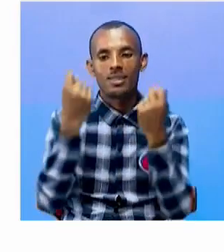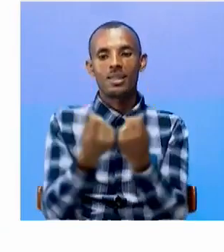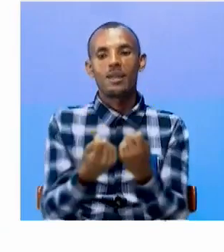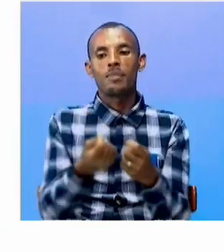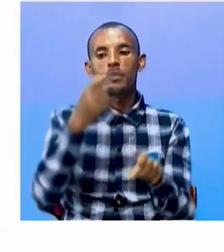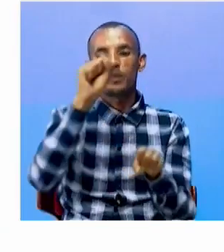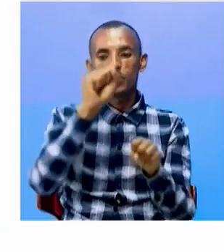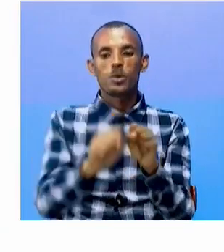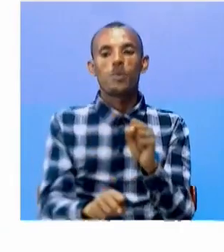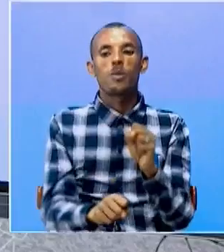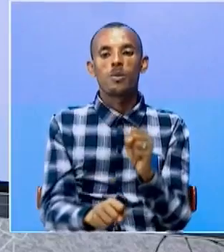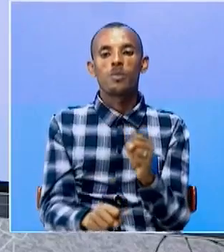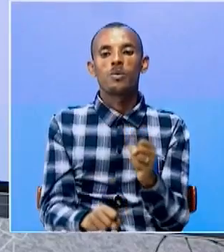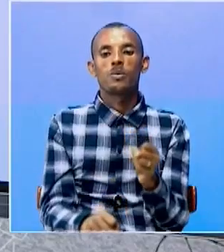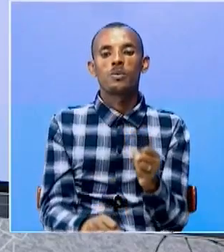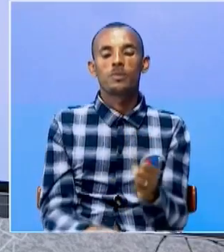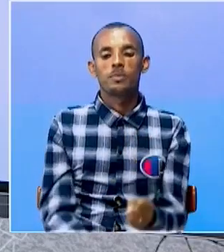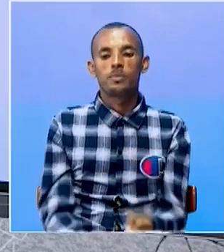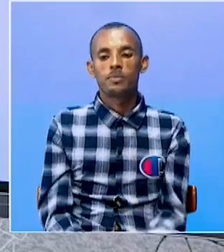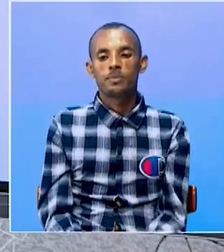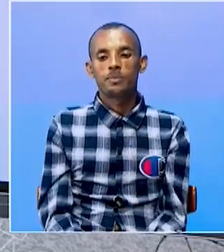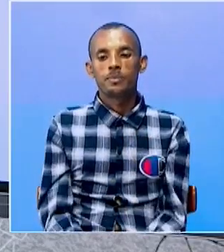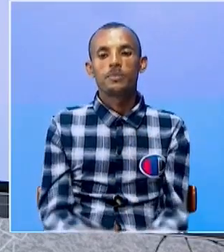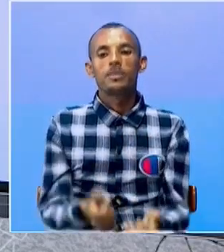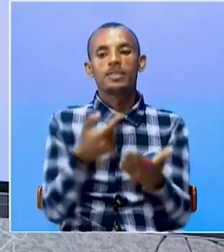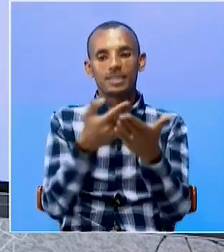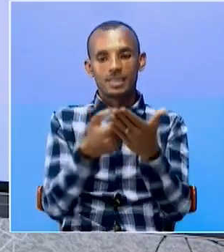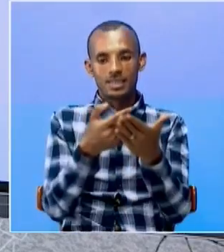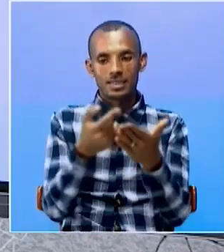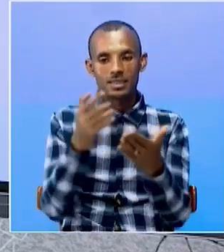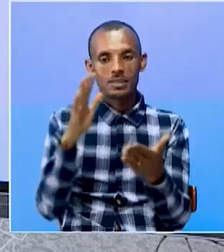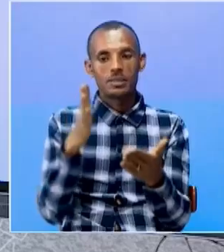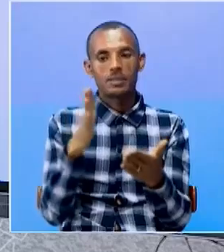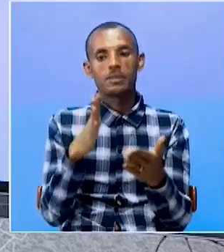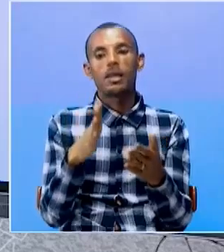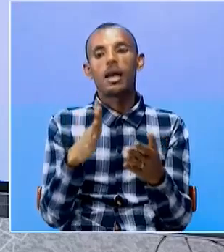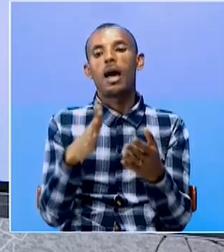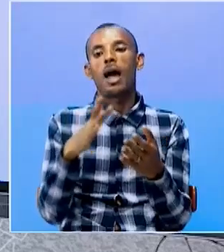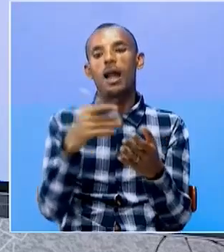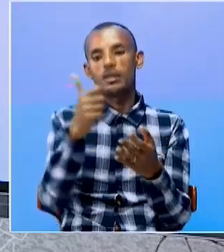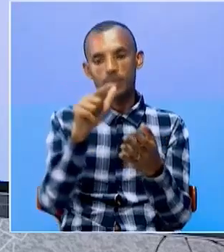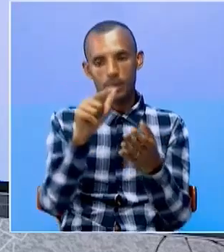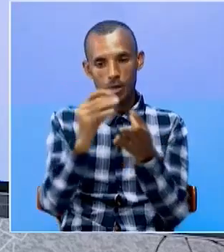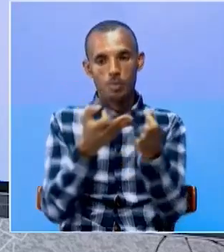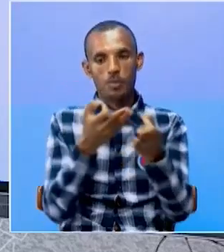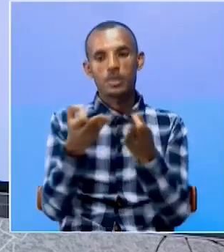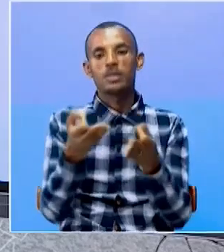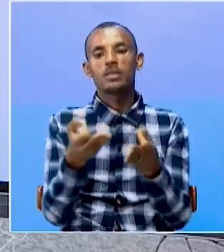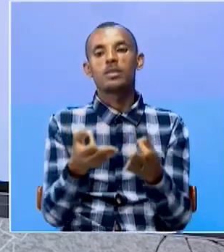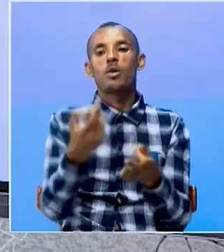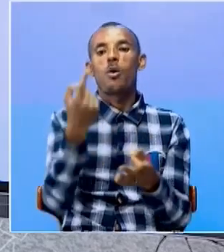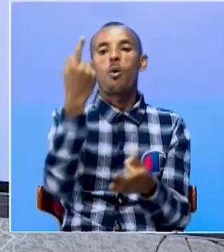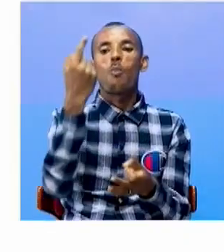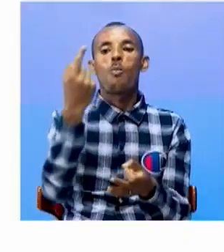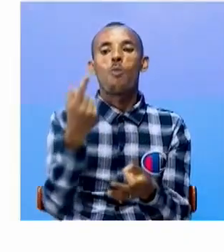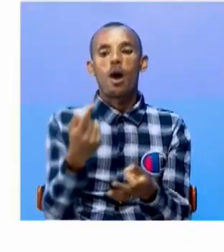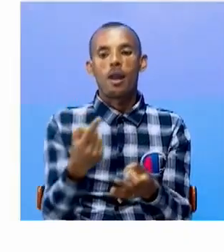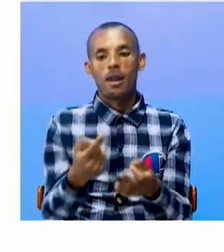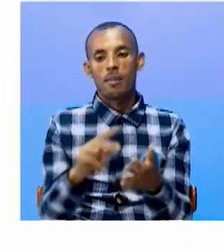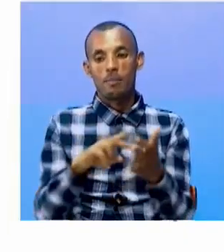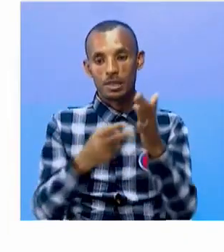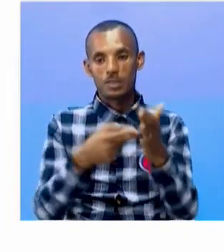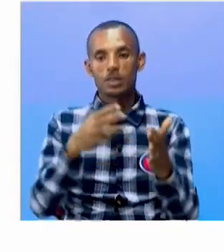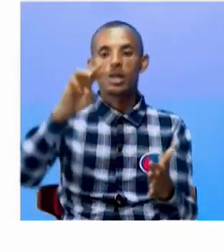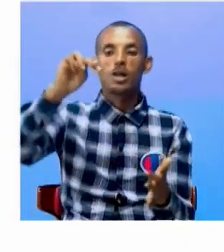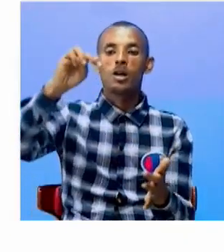So such algebraic expression is called monomial. It contains one term, so